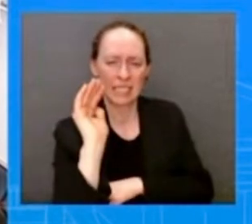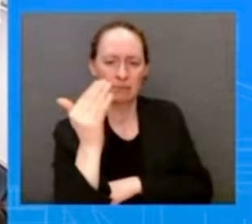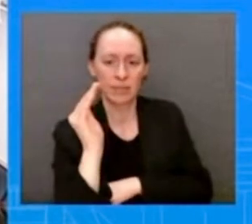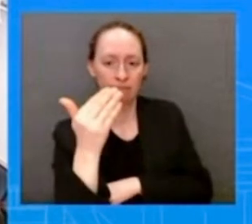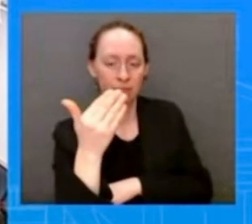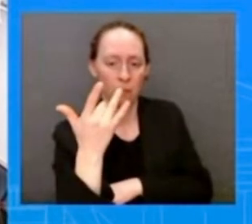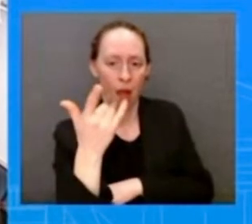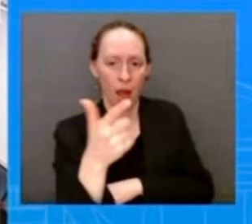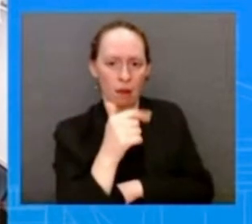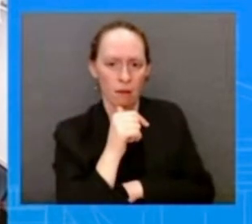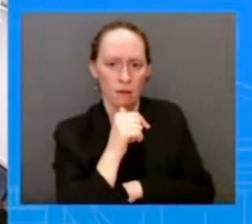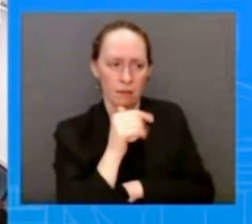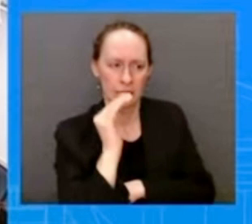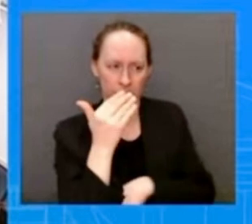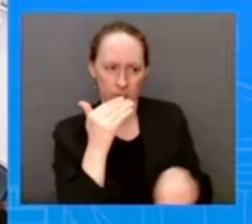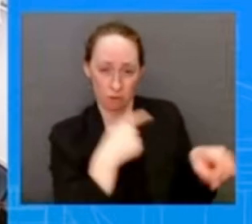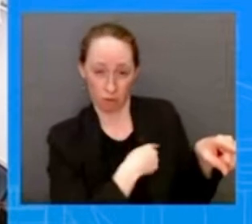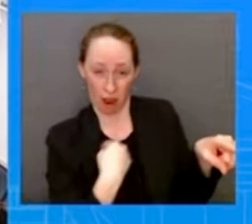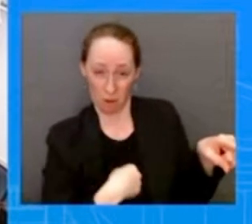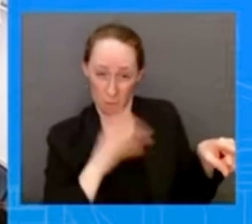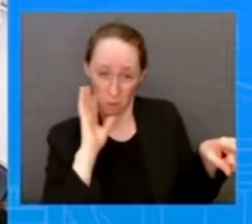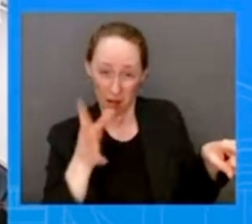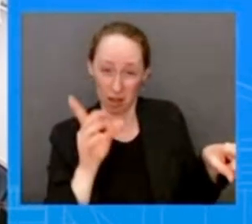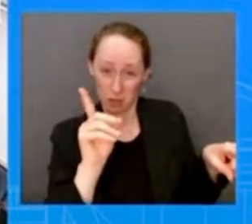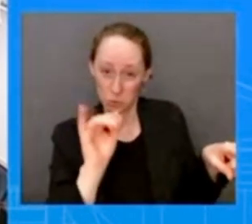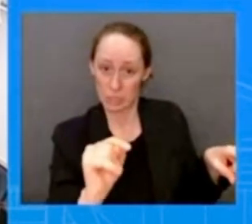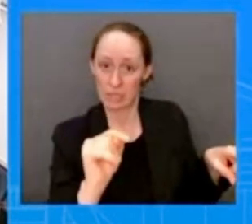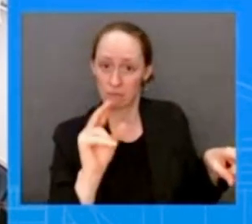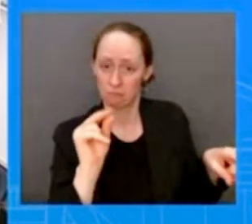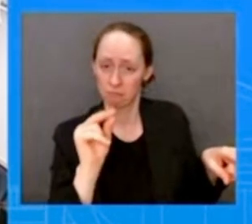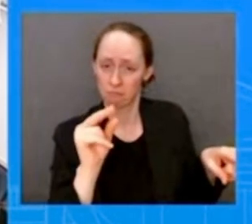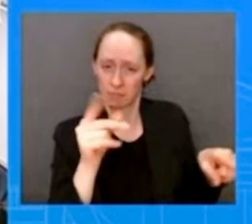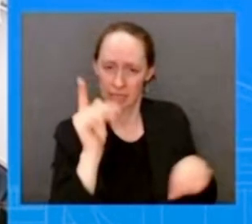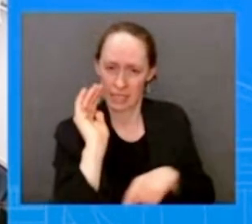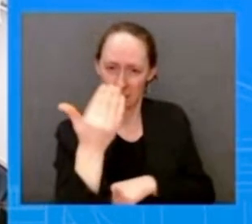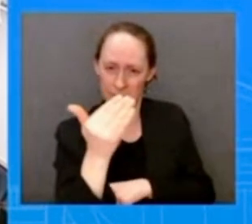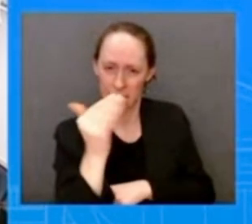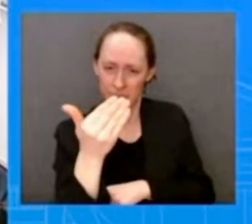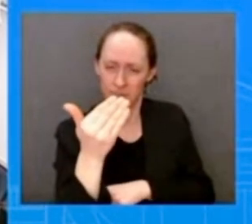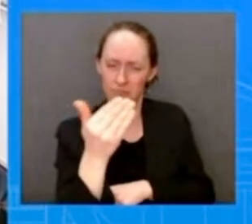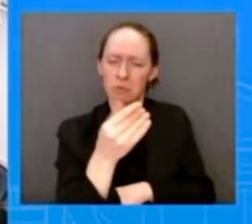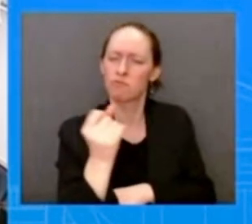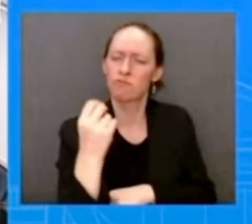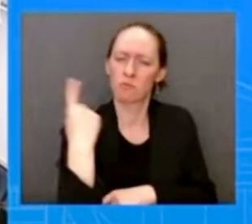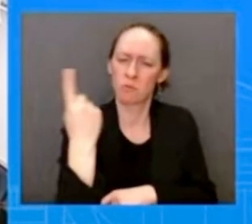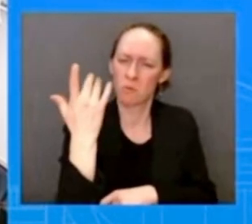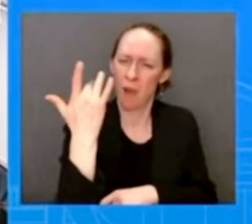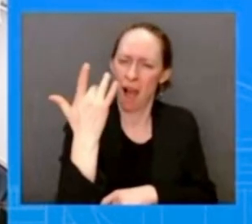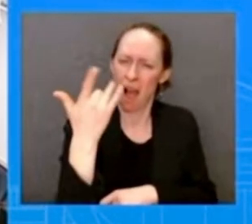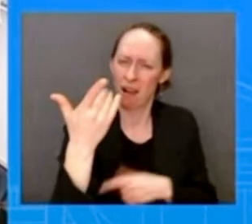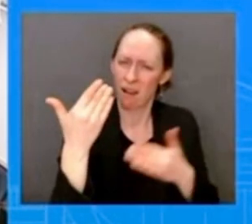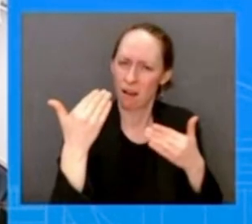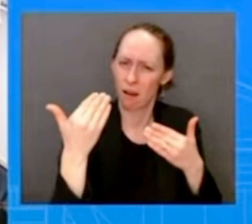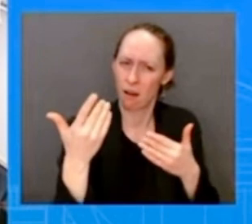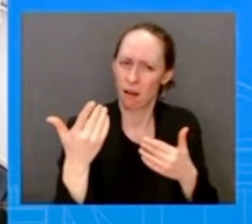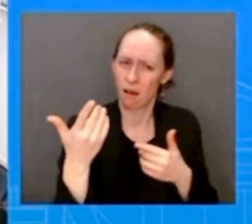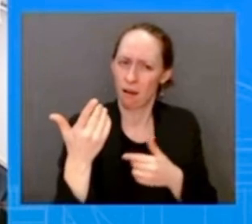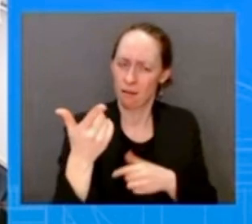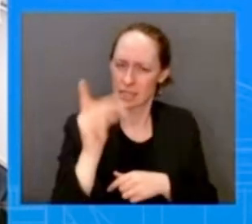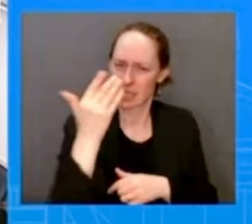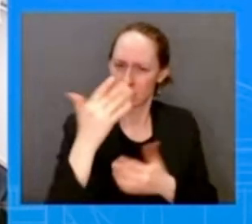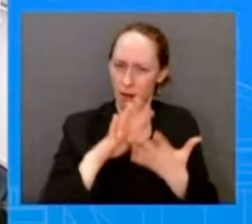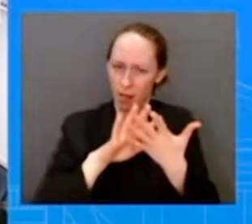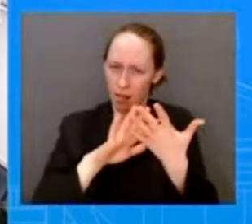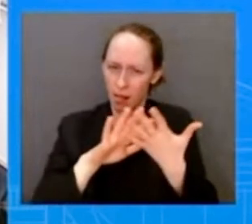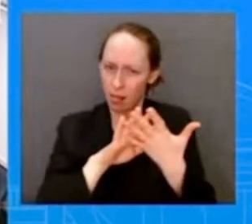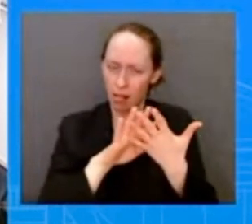of why seems to be a little bit of a hesitancy to talk in detail about how the U.S.